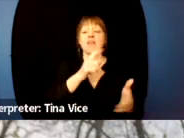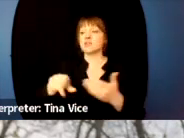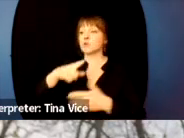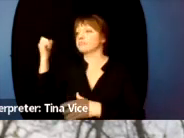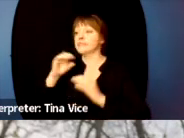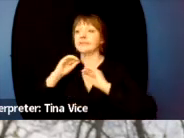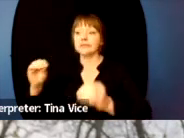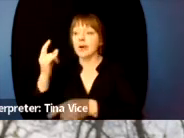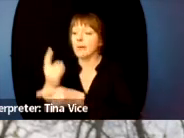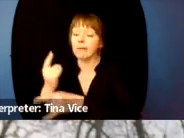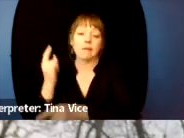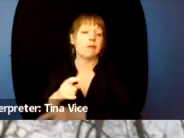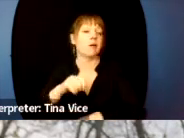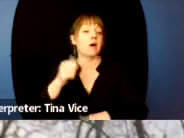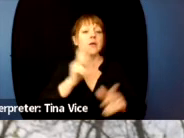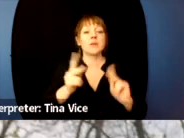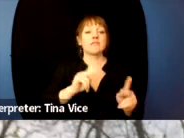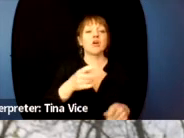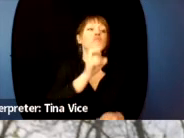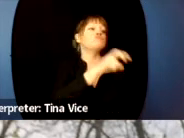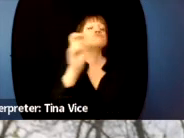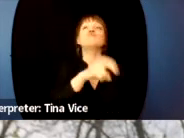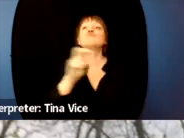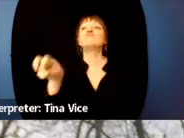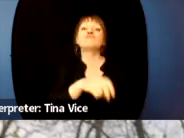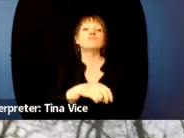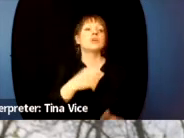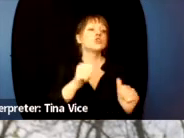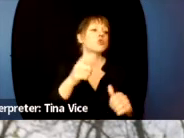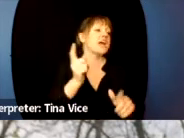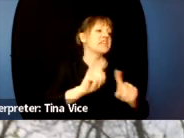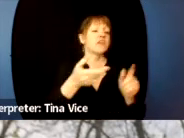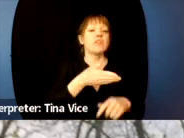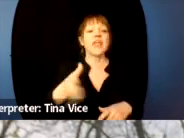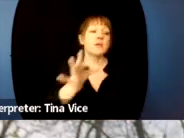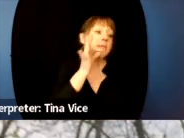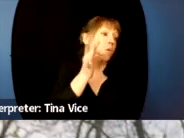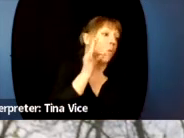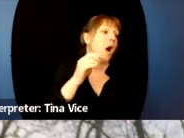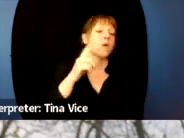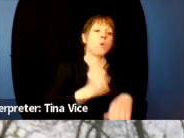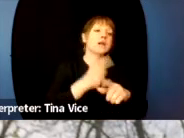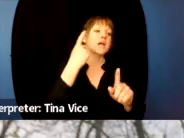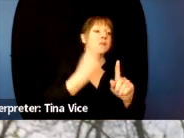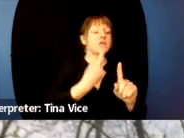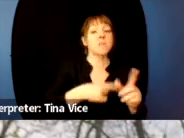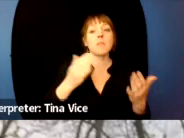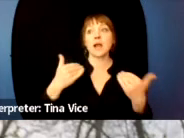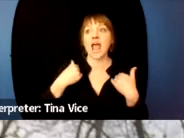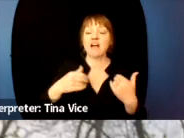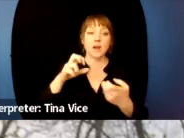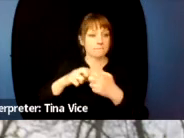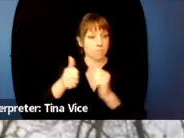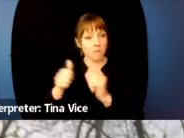another, or who are, you know, using marijuana once a month, but have had really bad problems with cocaine. So